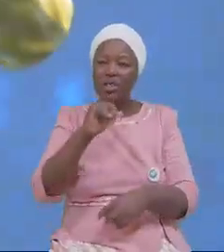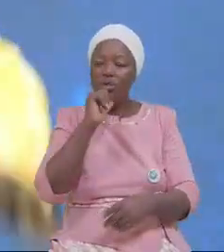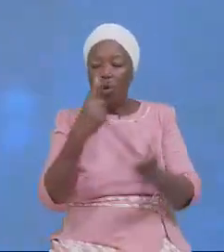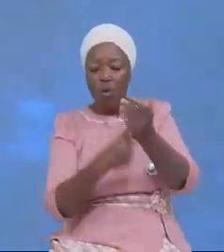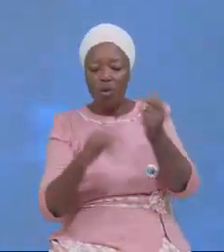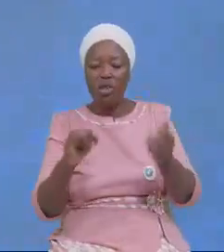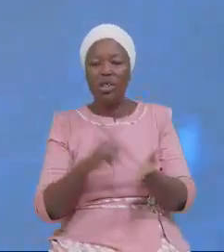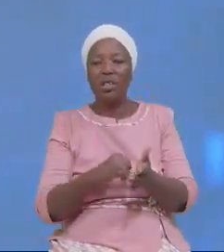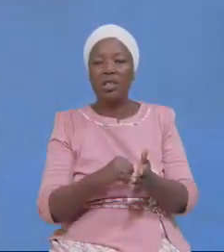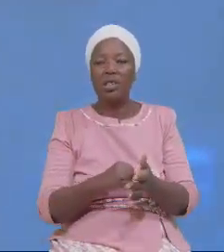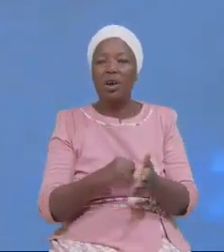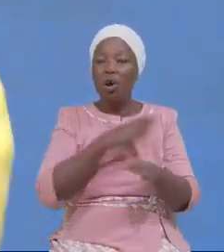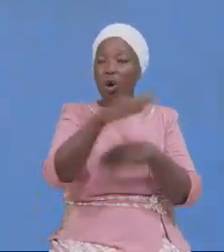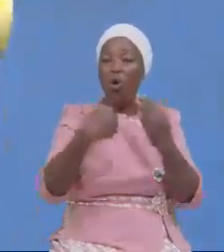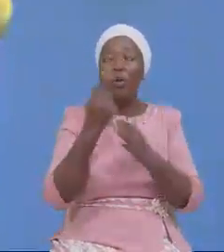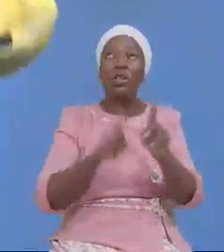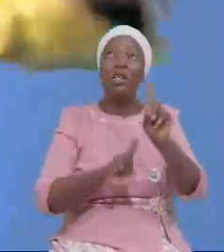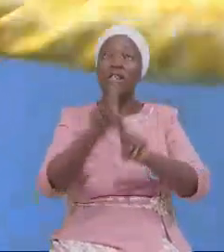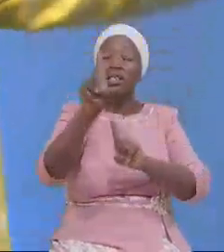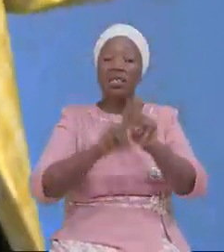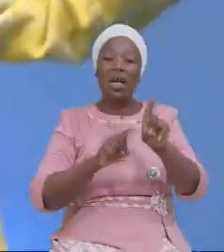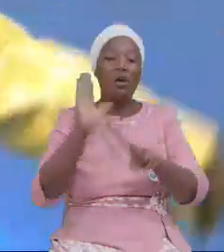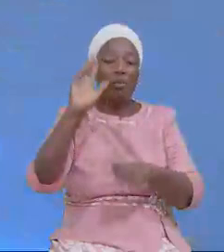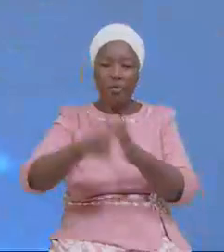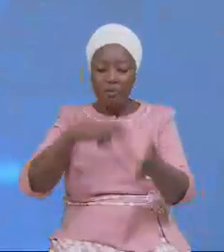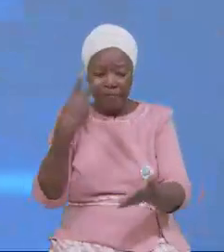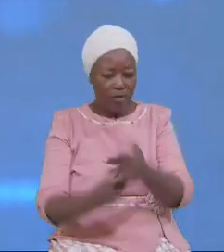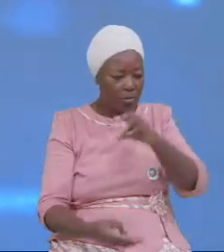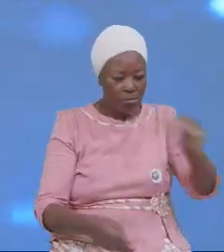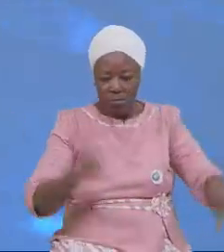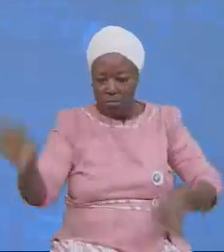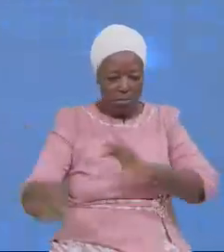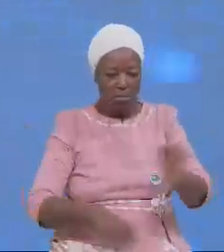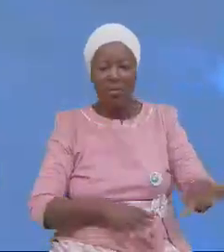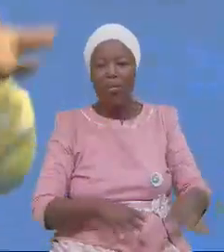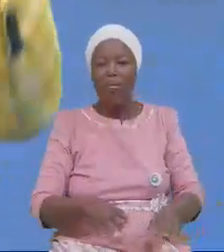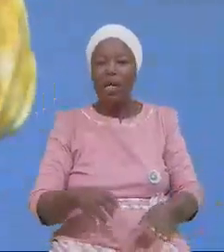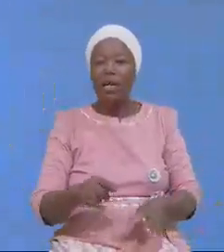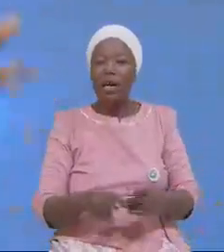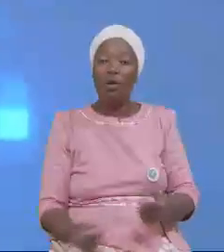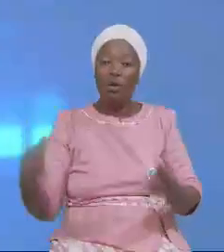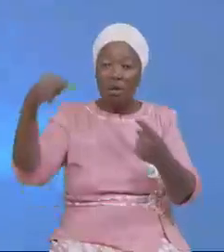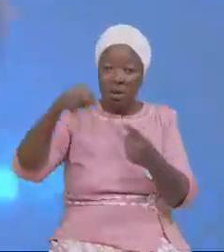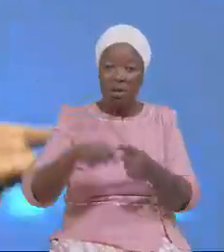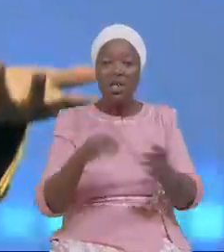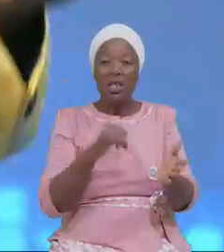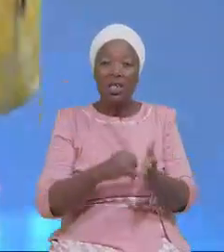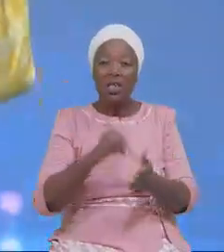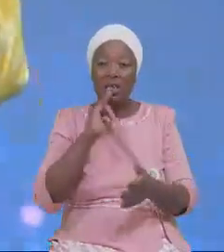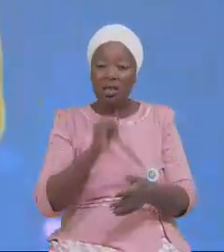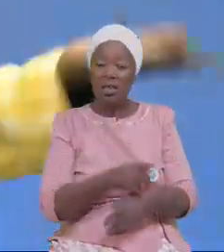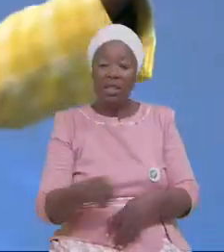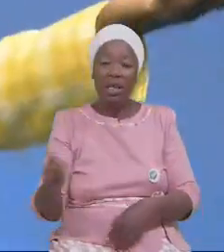it, all the stars will fall one by one, except it is they are